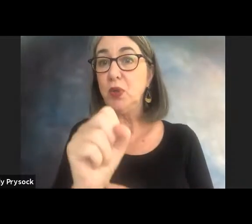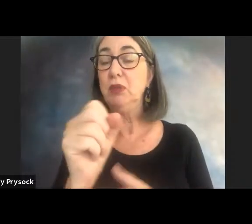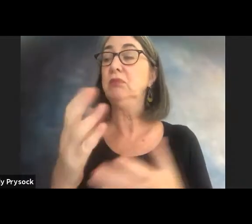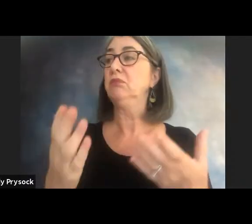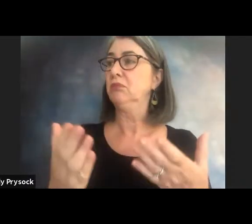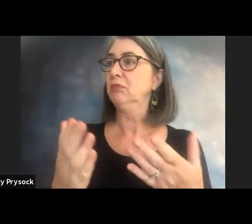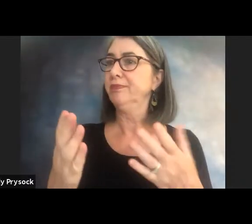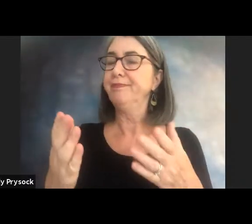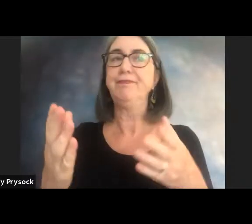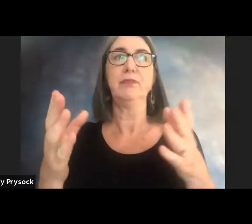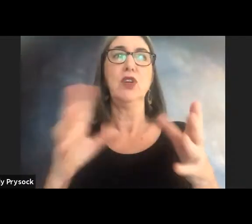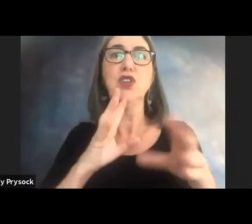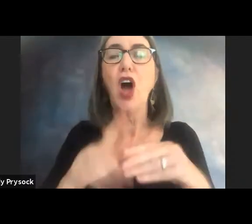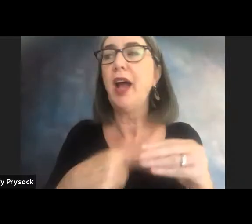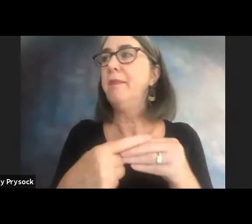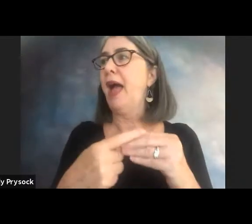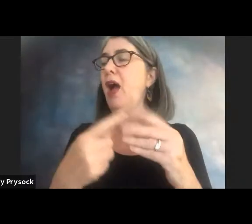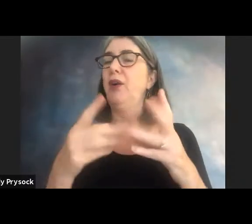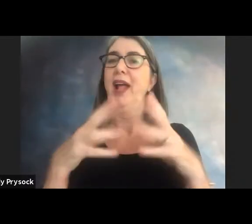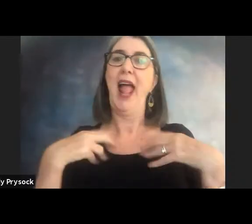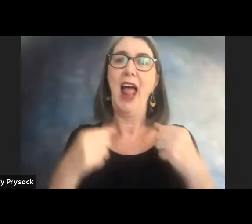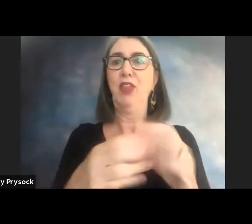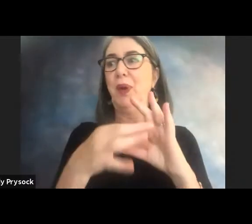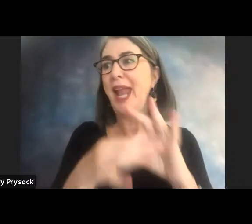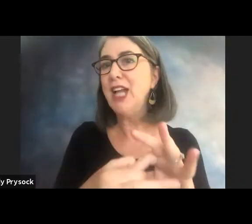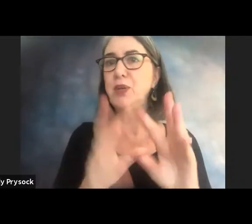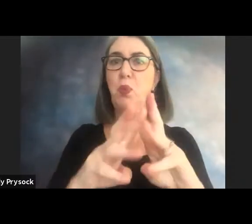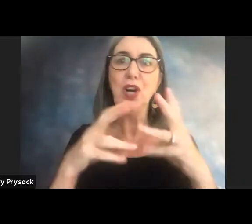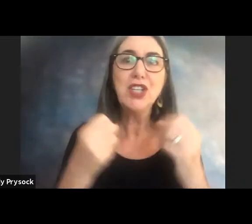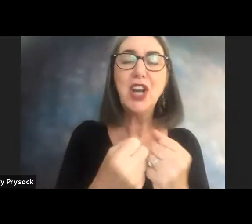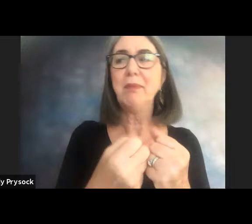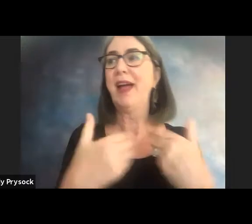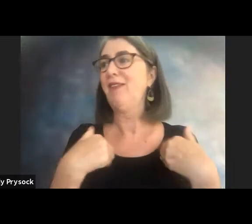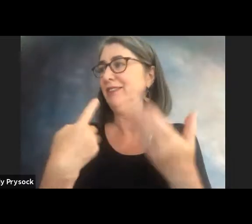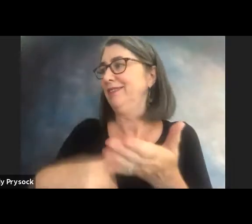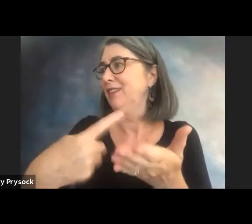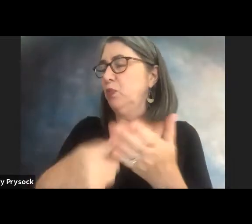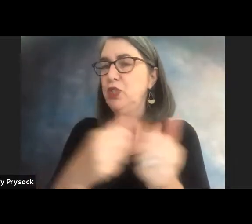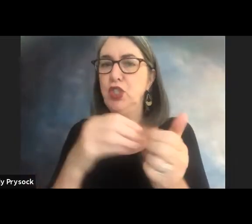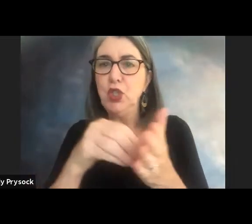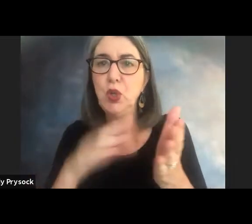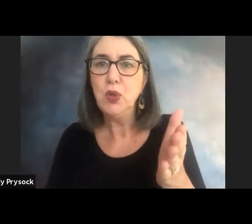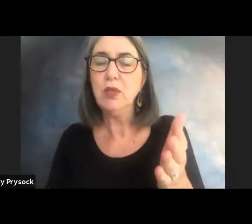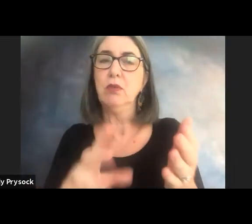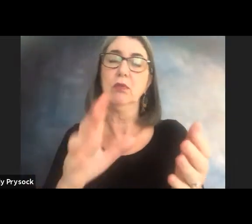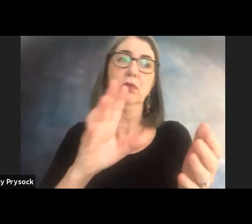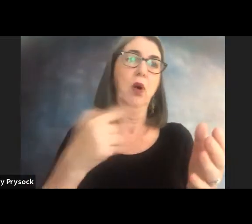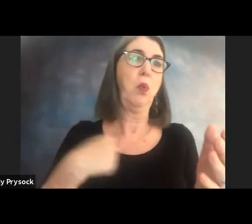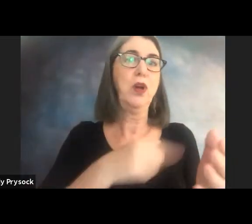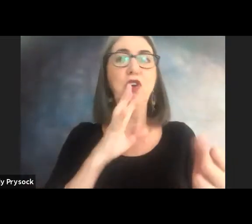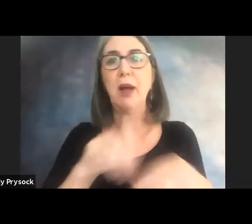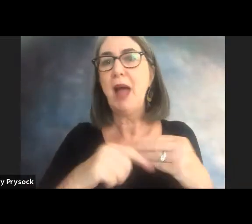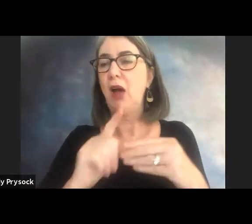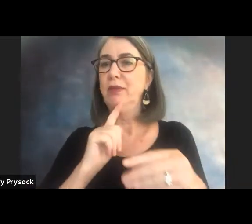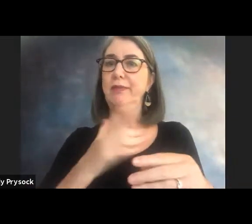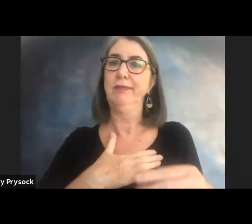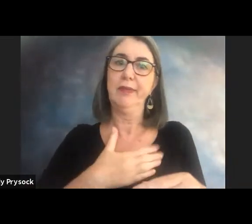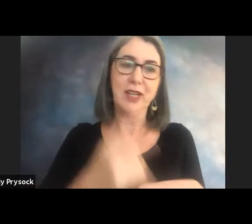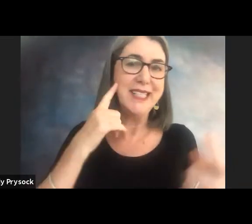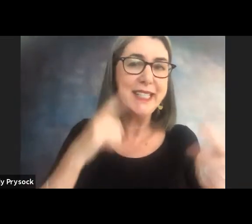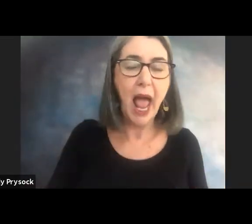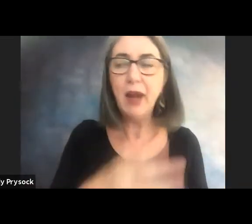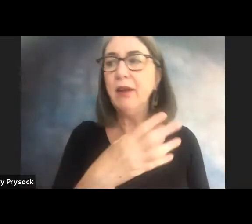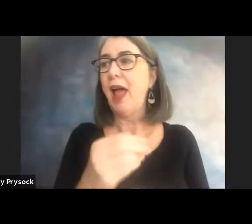healthy relationships workshops and having these conversations with students. We talk about consent, we talk about setting boundaries and what